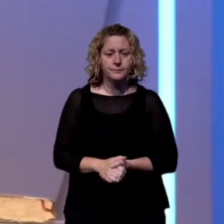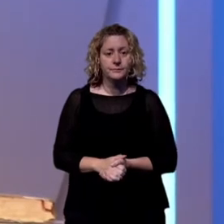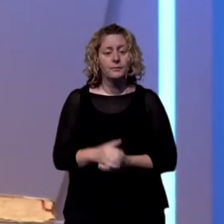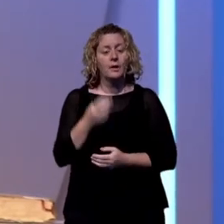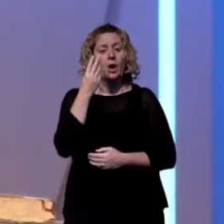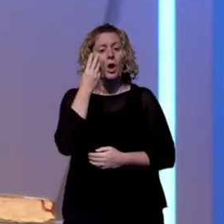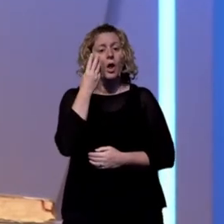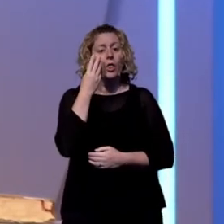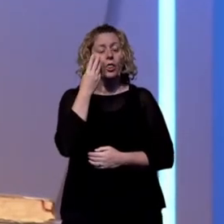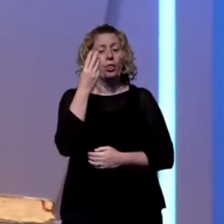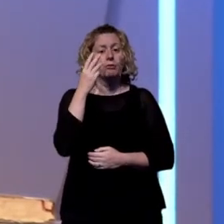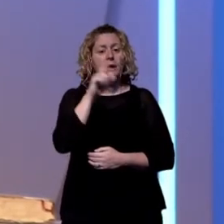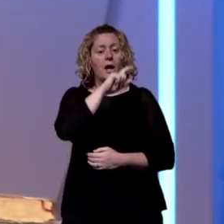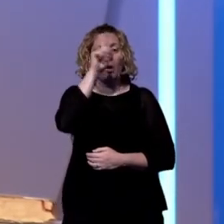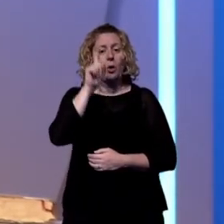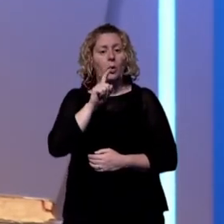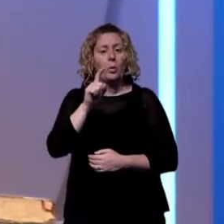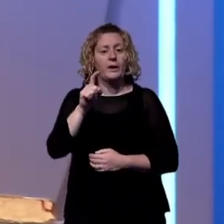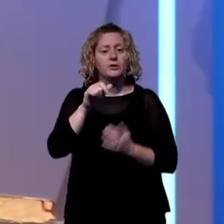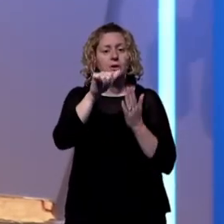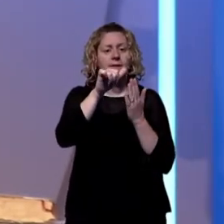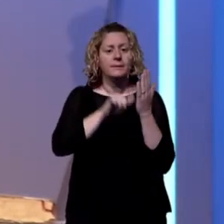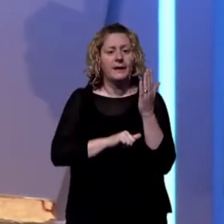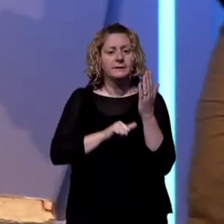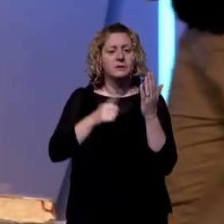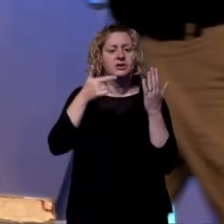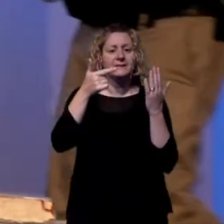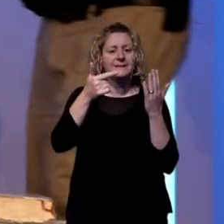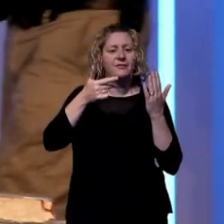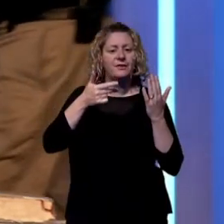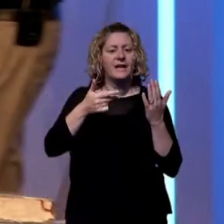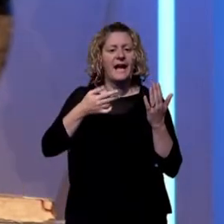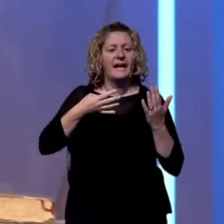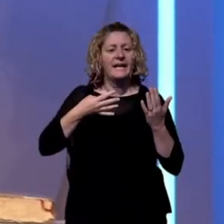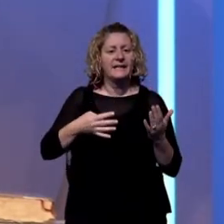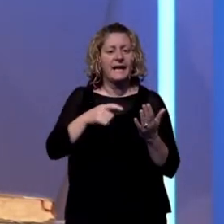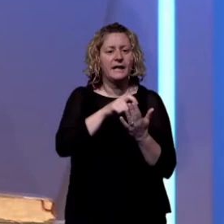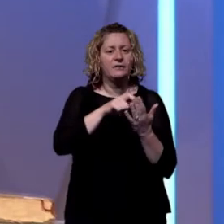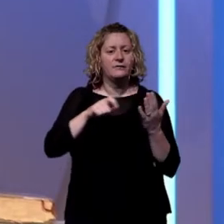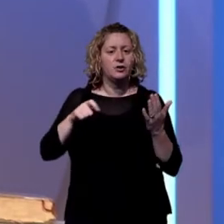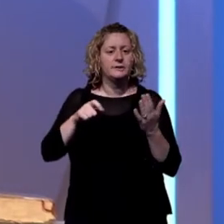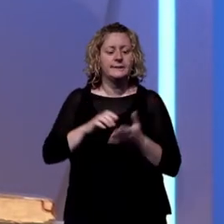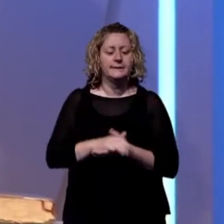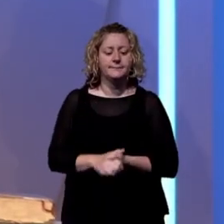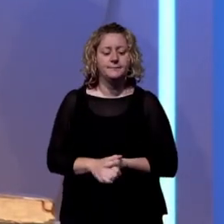questions that are there. What are the three questions? They all head in the same direction.